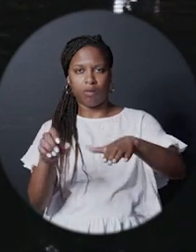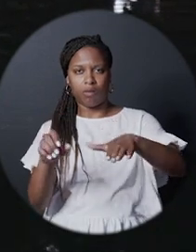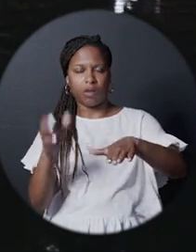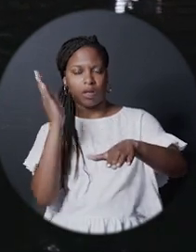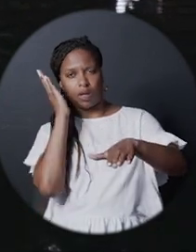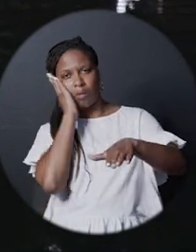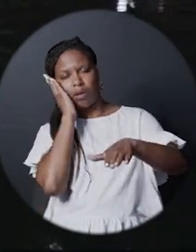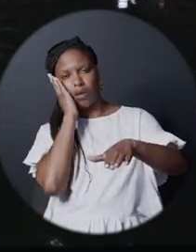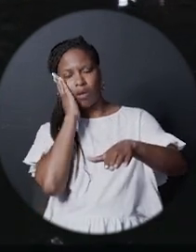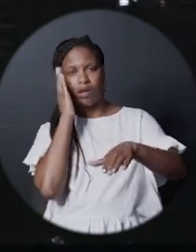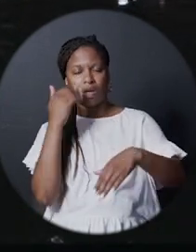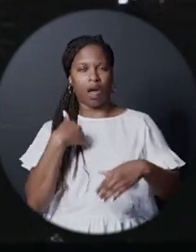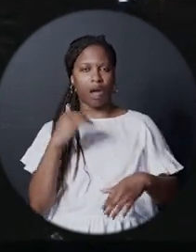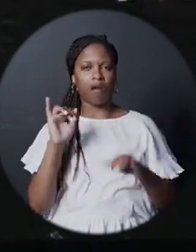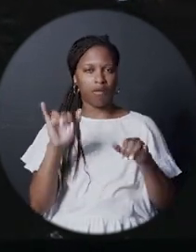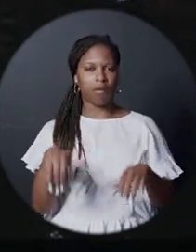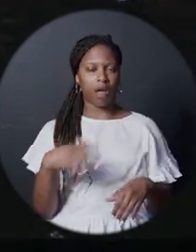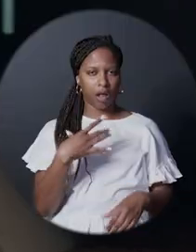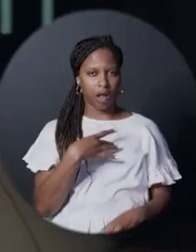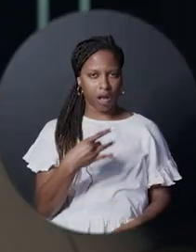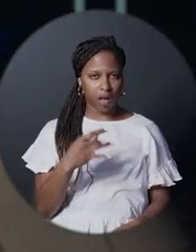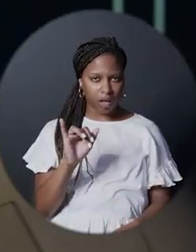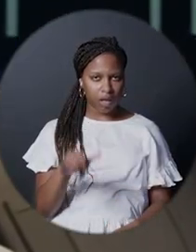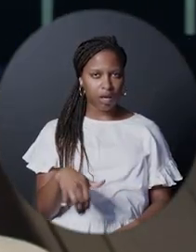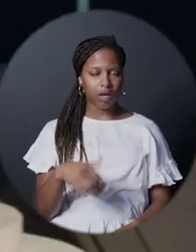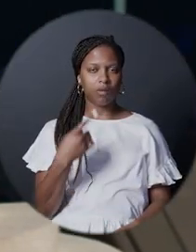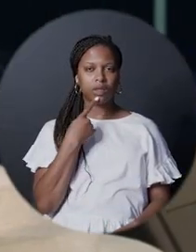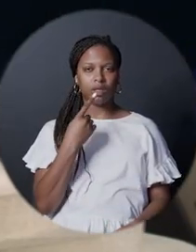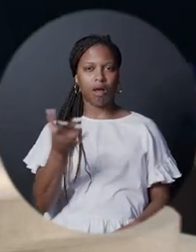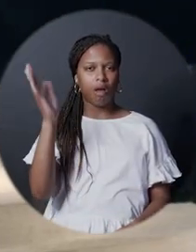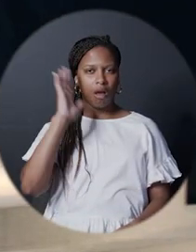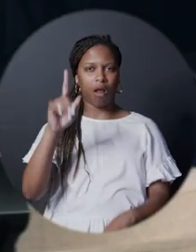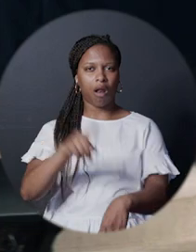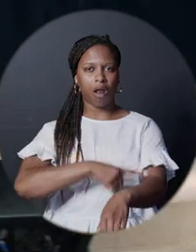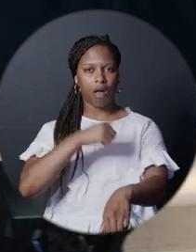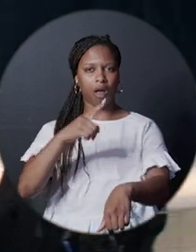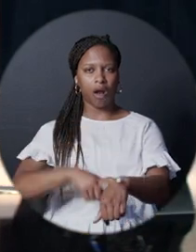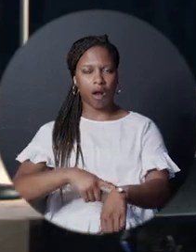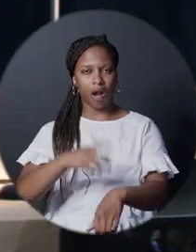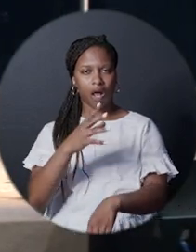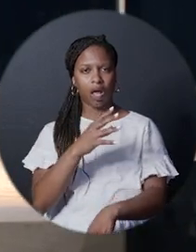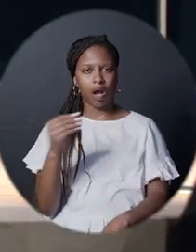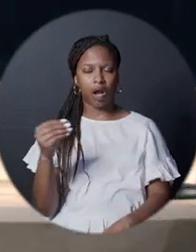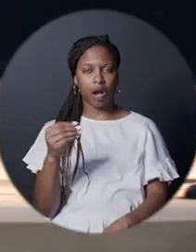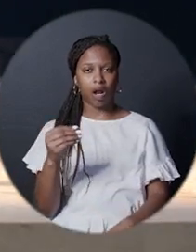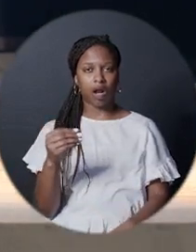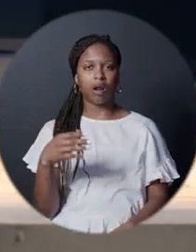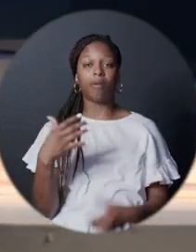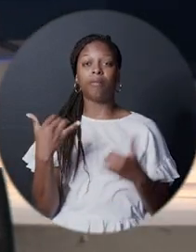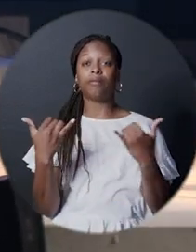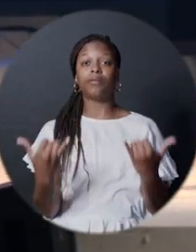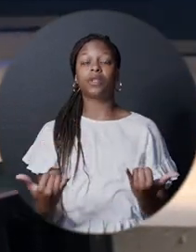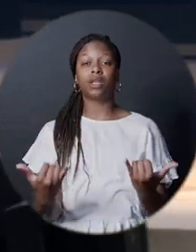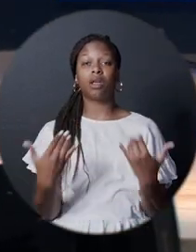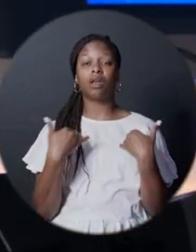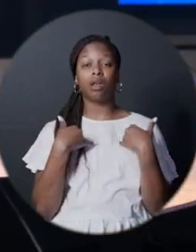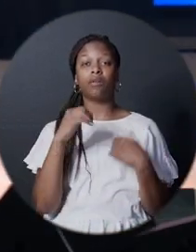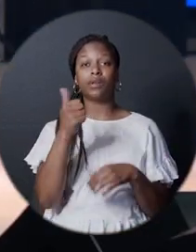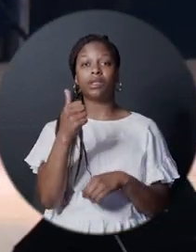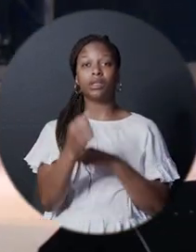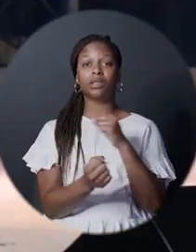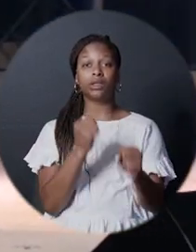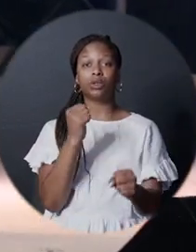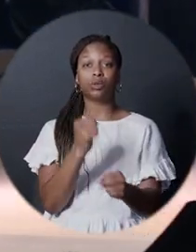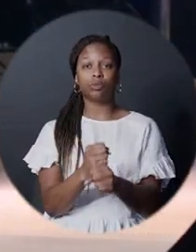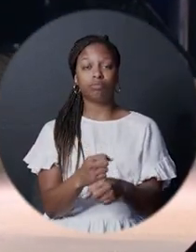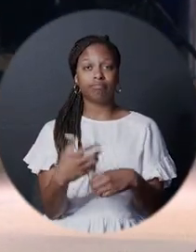massage you. It got all kind of stuff on it. Yeah, I got it like that. I do have one. I'm going to tell you that right now. I done had it a long time. And so now